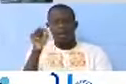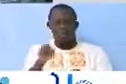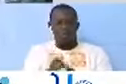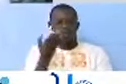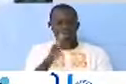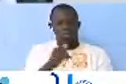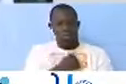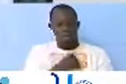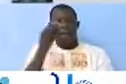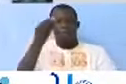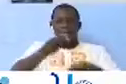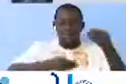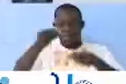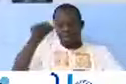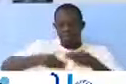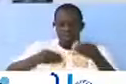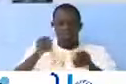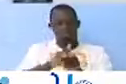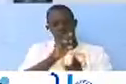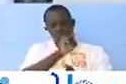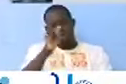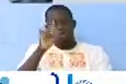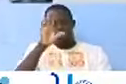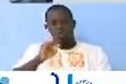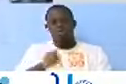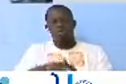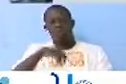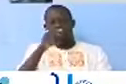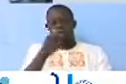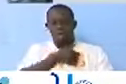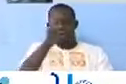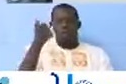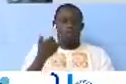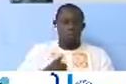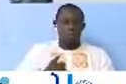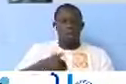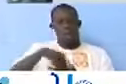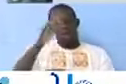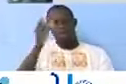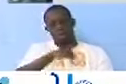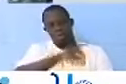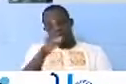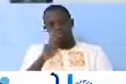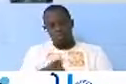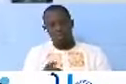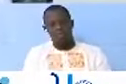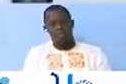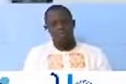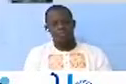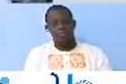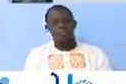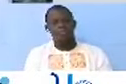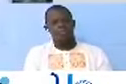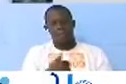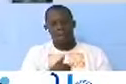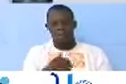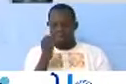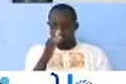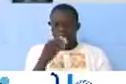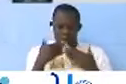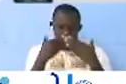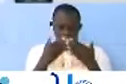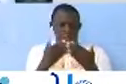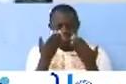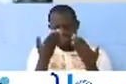and also the small businesses that I perform for and for people outside. I said to